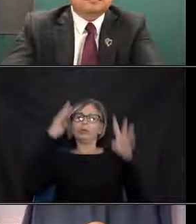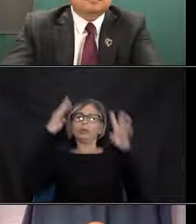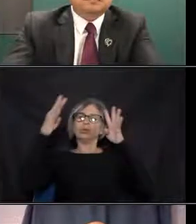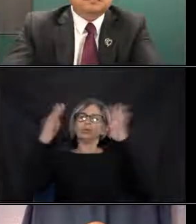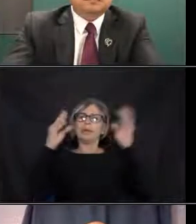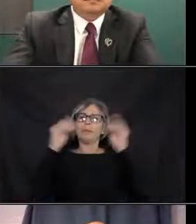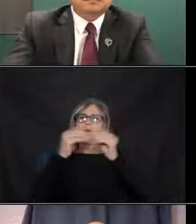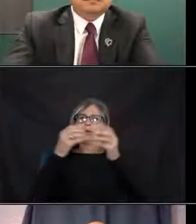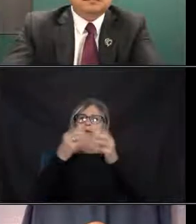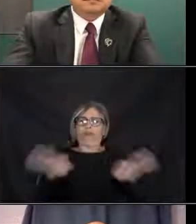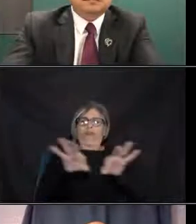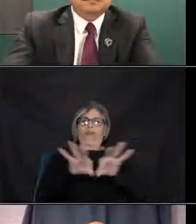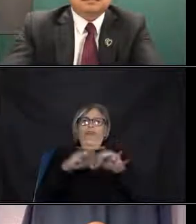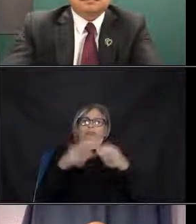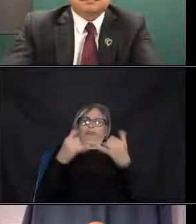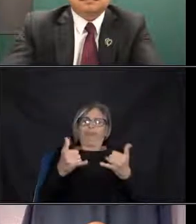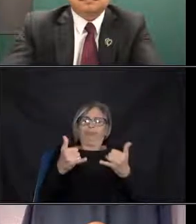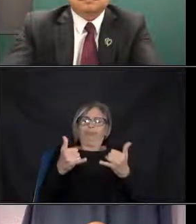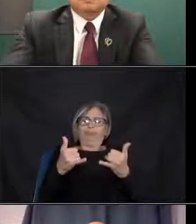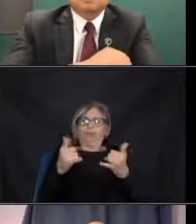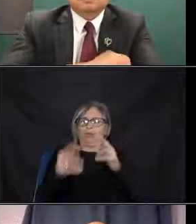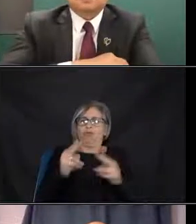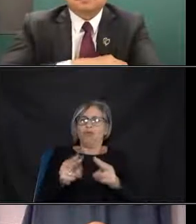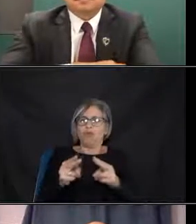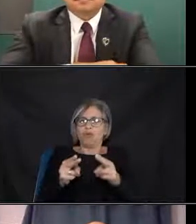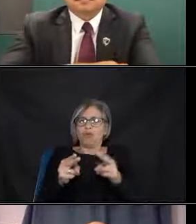urgency because of the